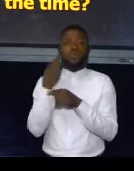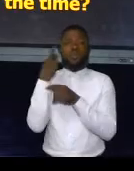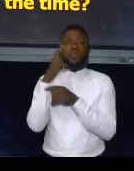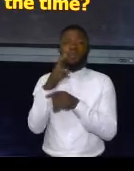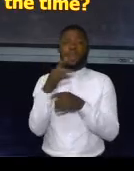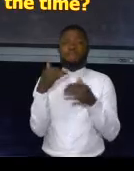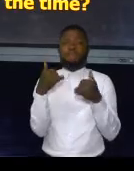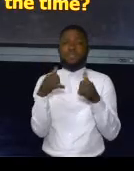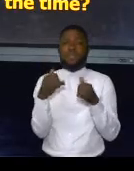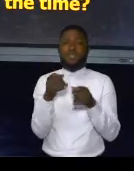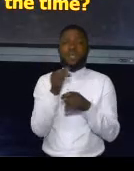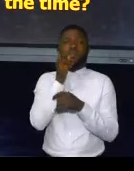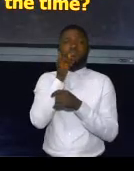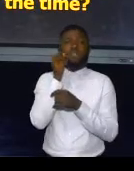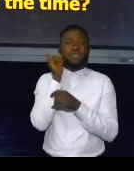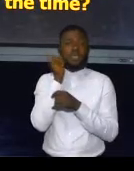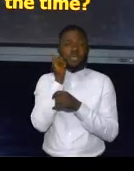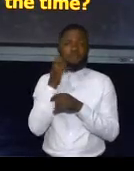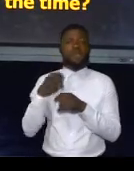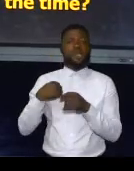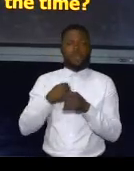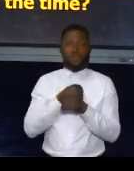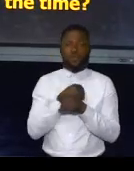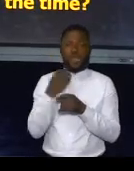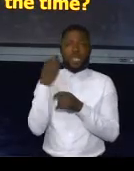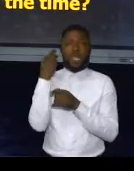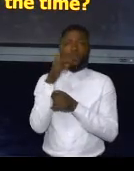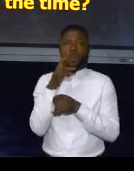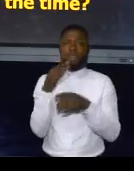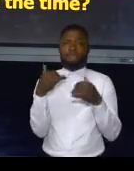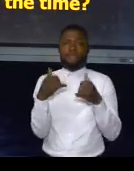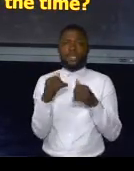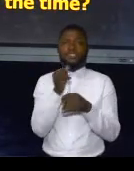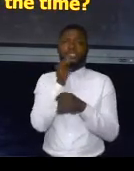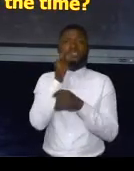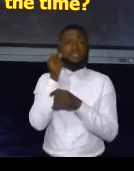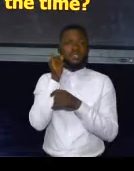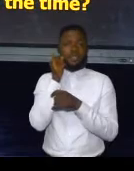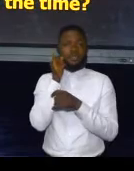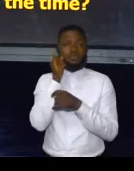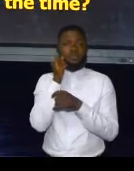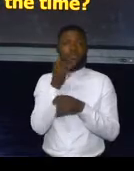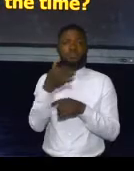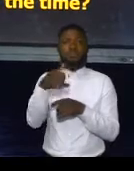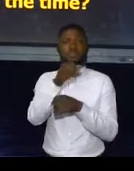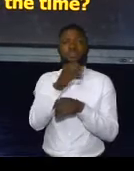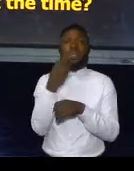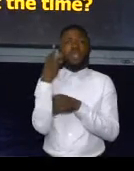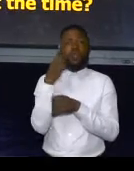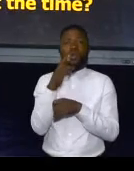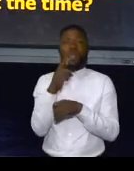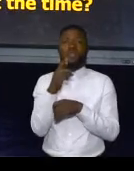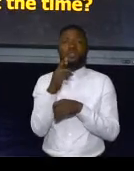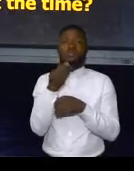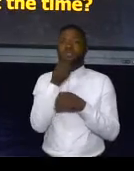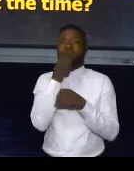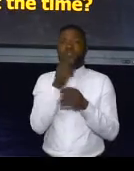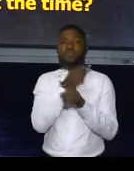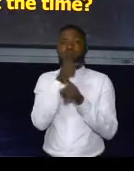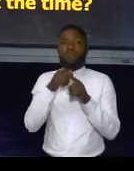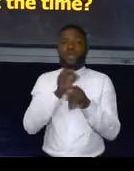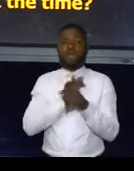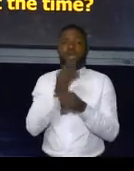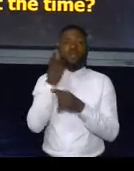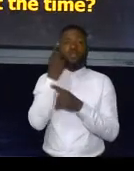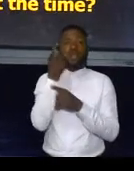We were playing yesterday. We were playing yesterday. They were eating